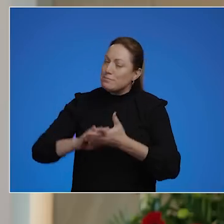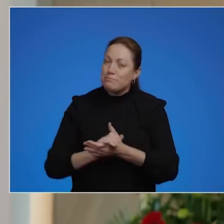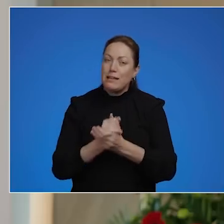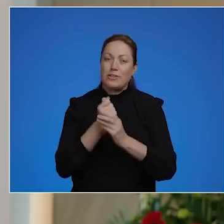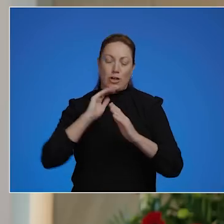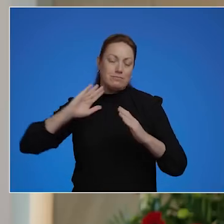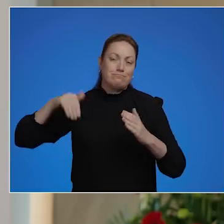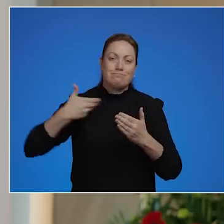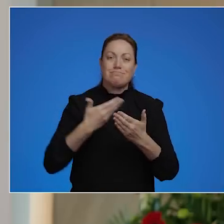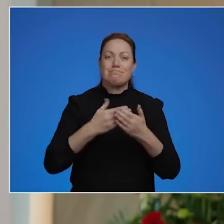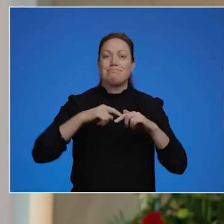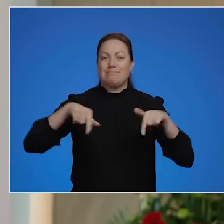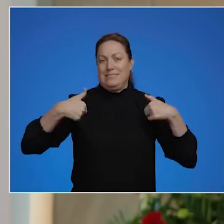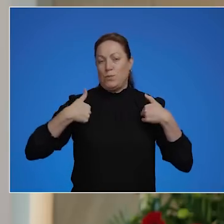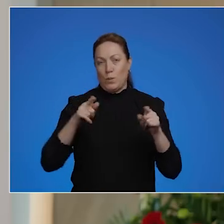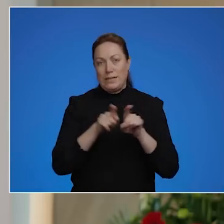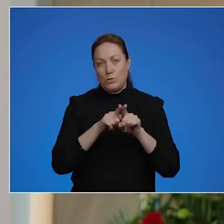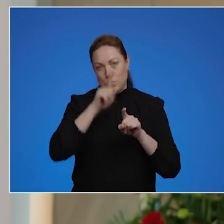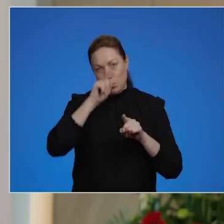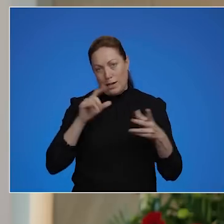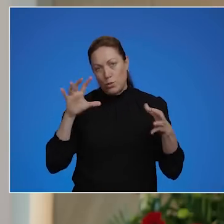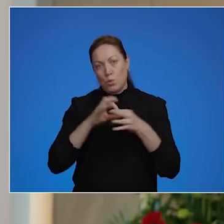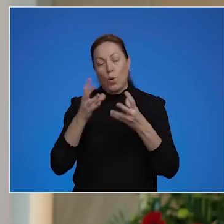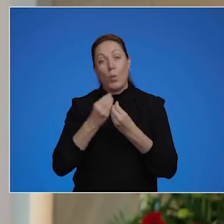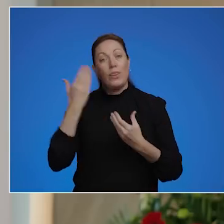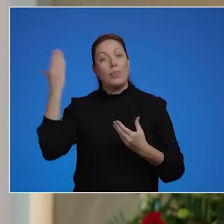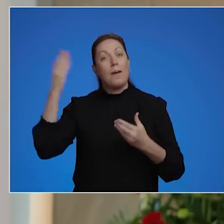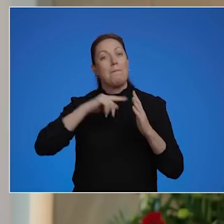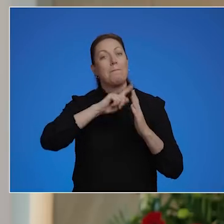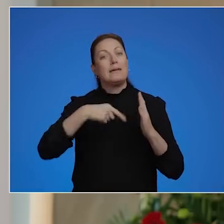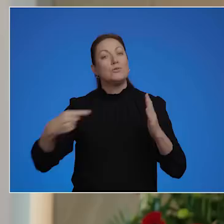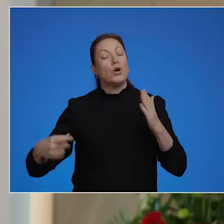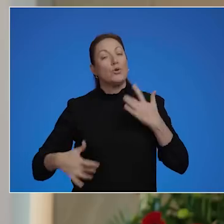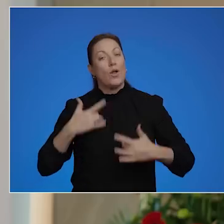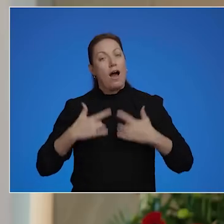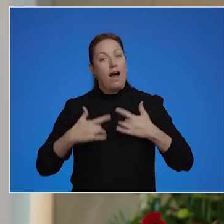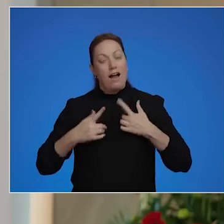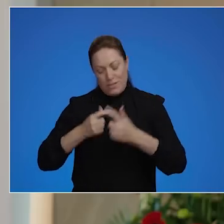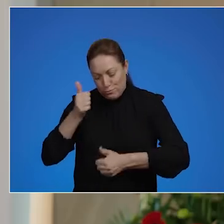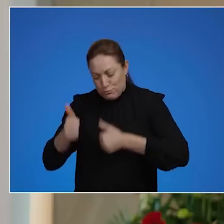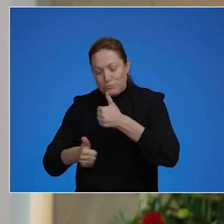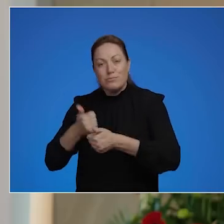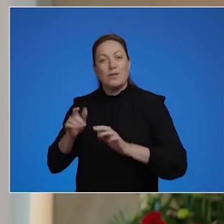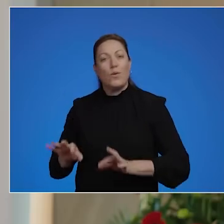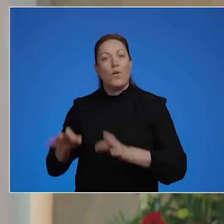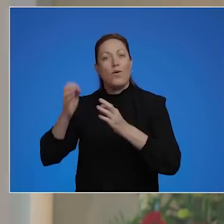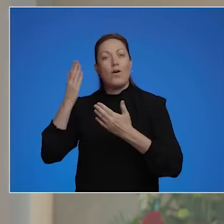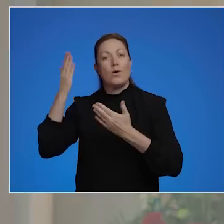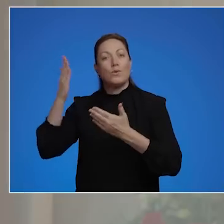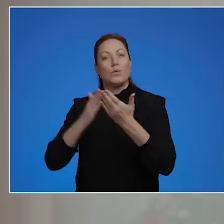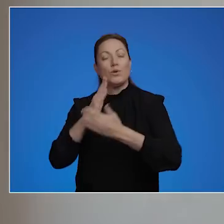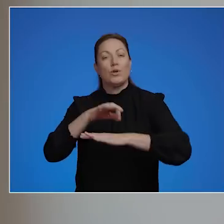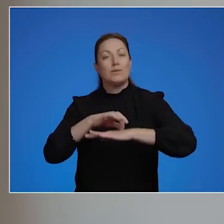throughout the ages, we may merit to be co-heirs to eternal life and may praise and glorify you